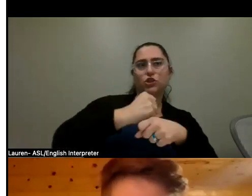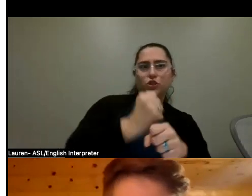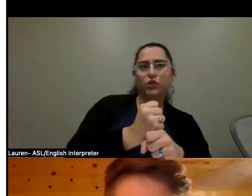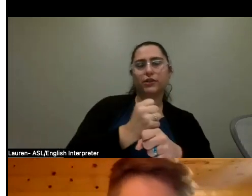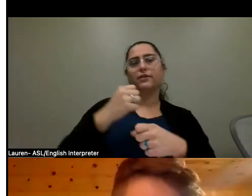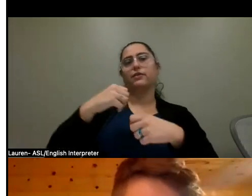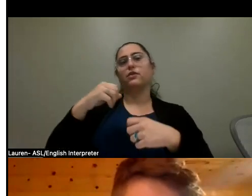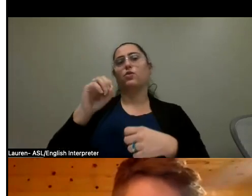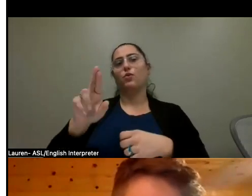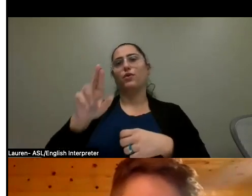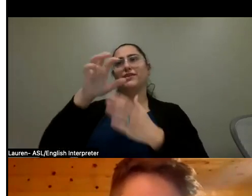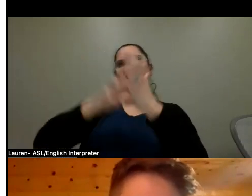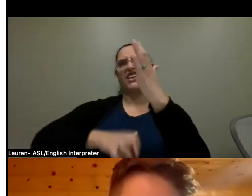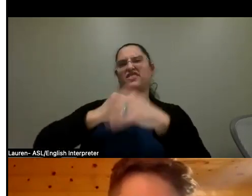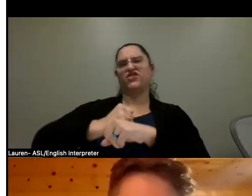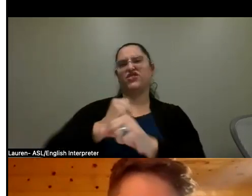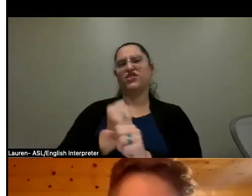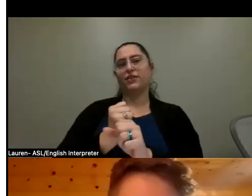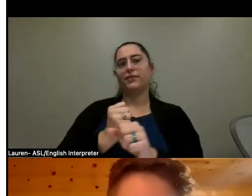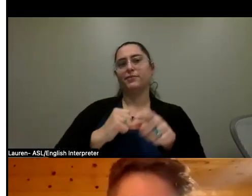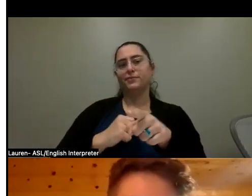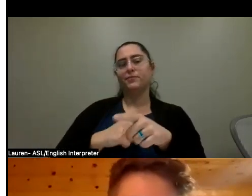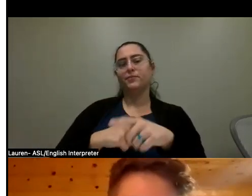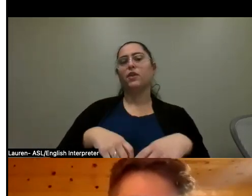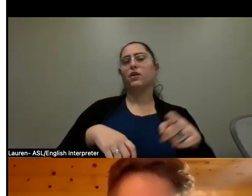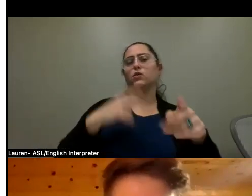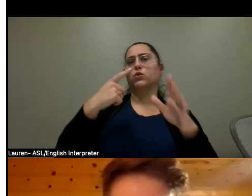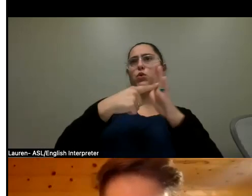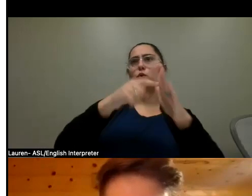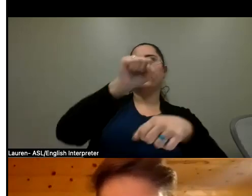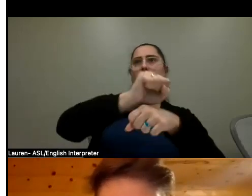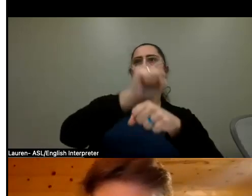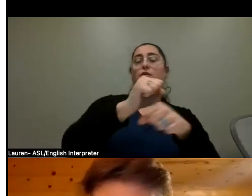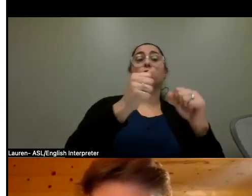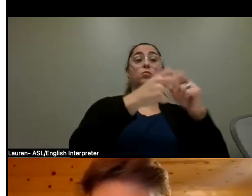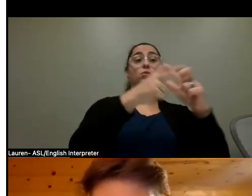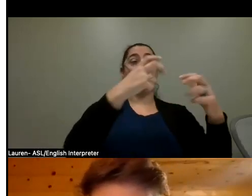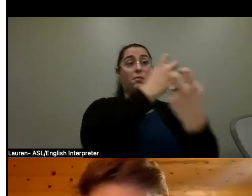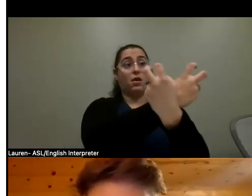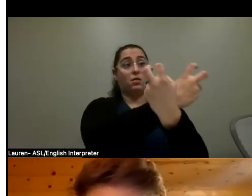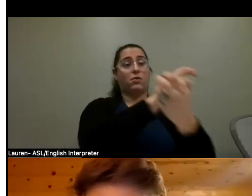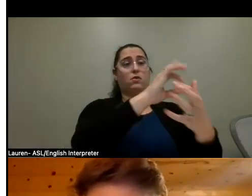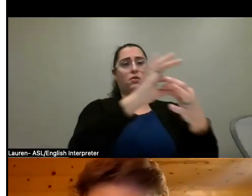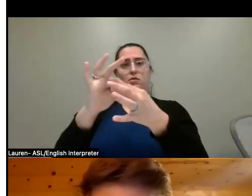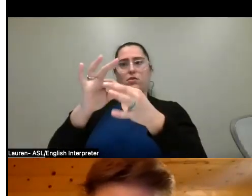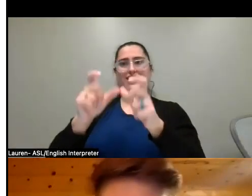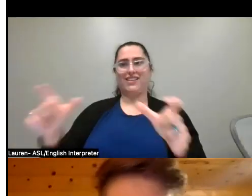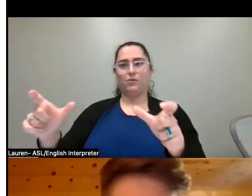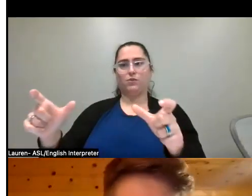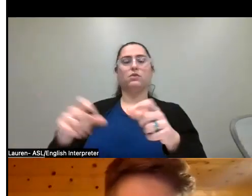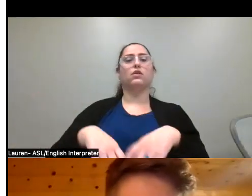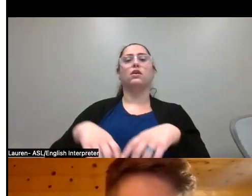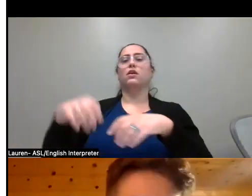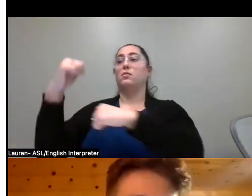So in this case, I'm sort of showing this task of mapping from protein backbone into the sequence, and then from sequence into the backbone as an